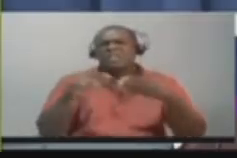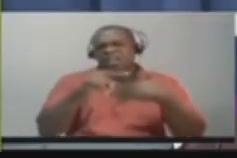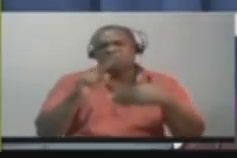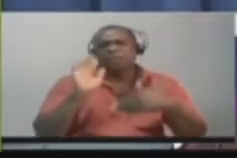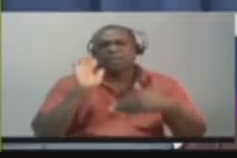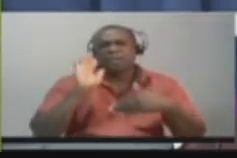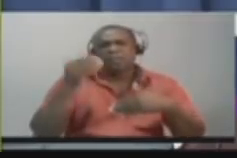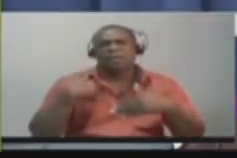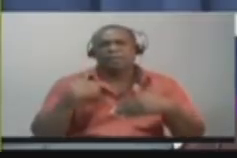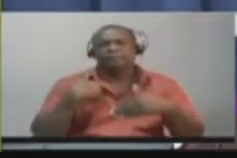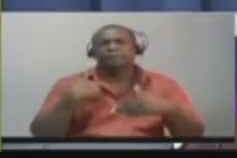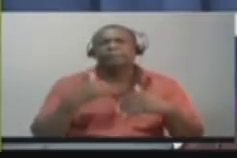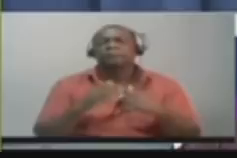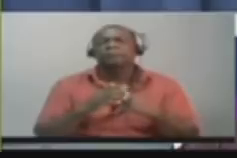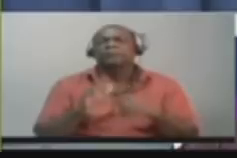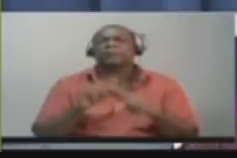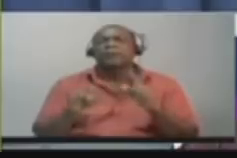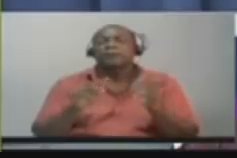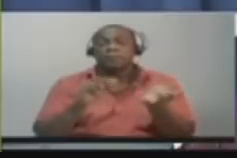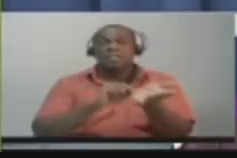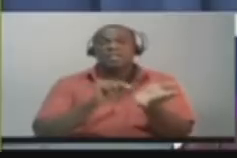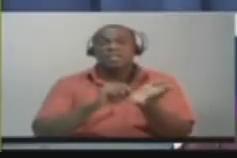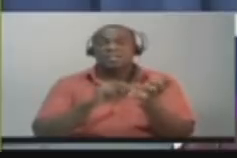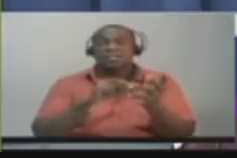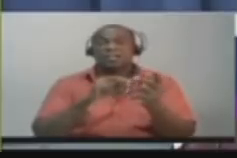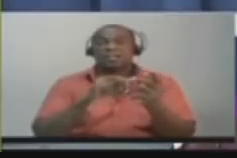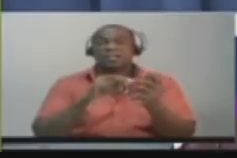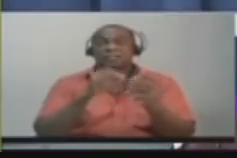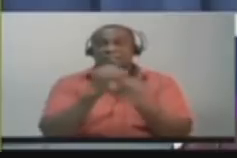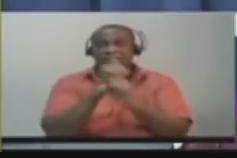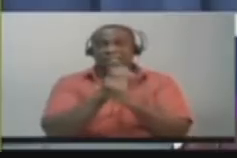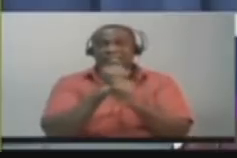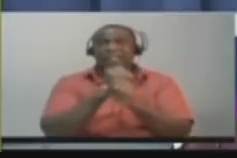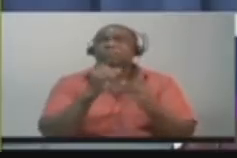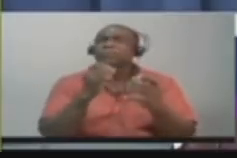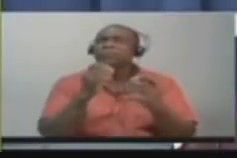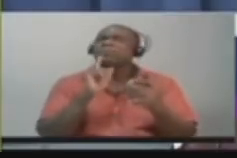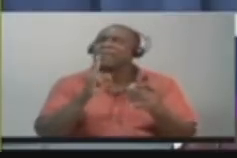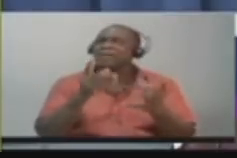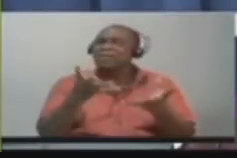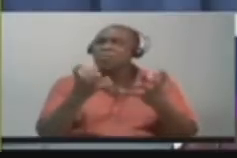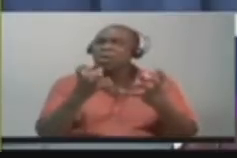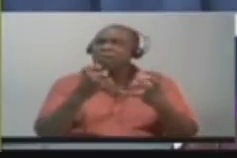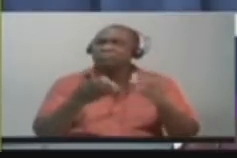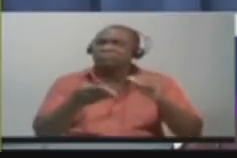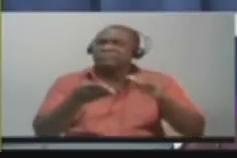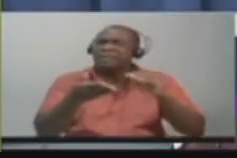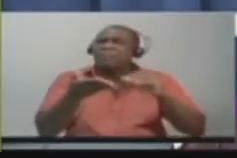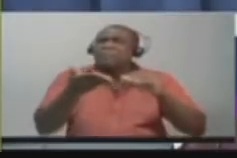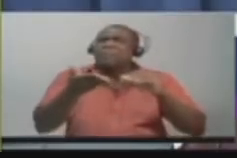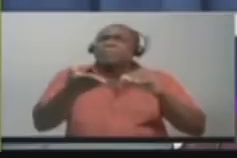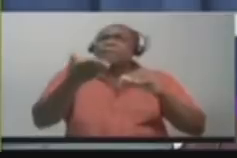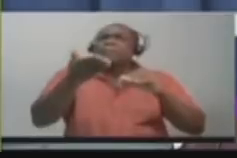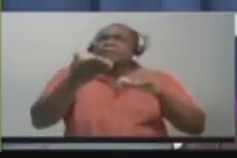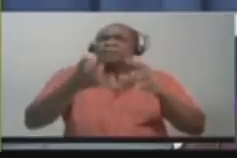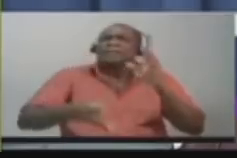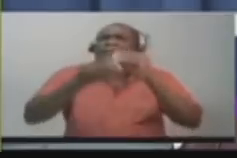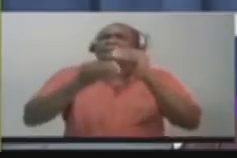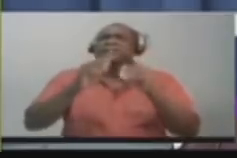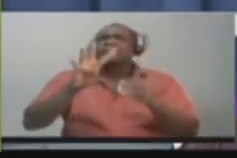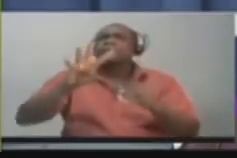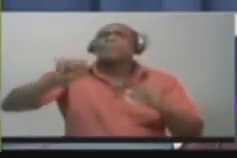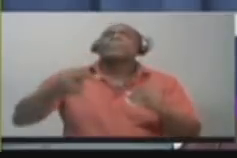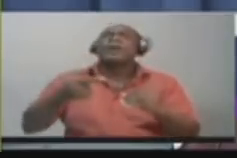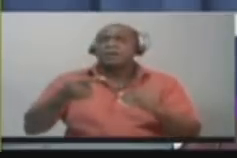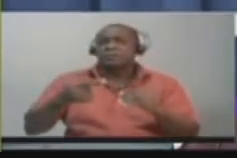did indicate I wanted about another 4,000 to be vaccinated to take up the healthcare worker cohort